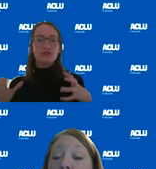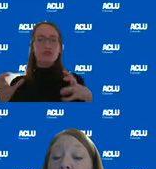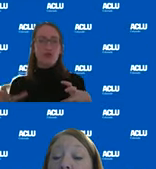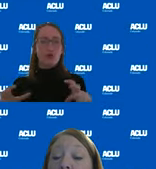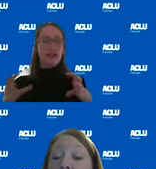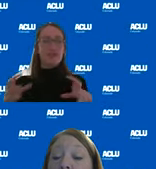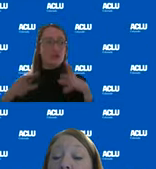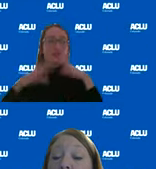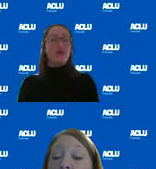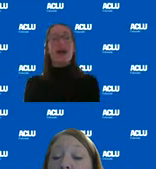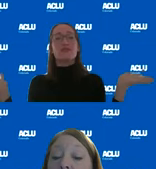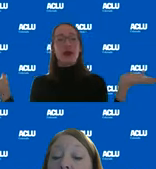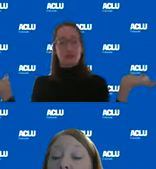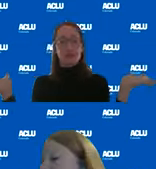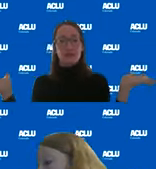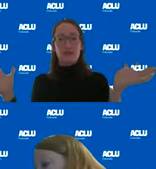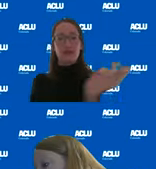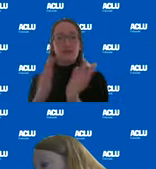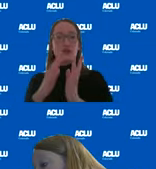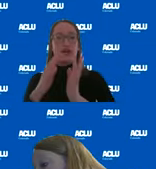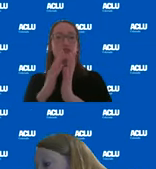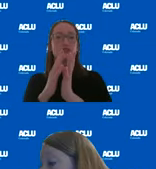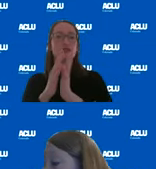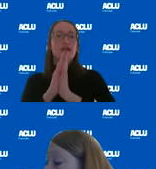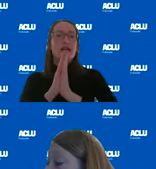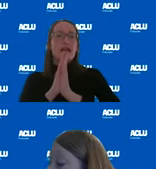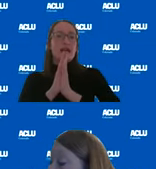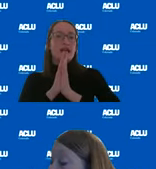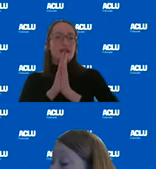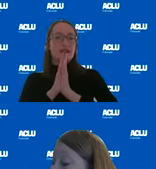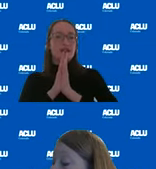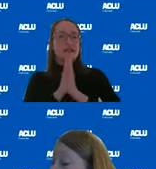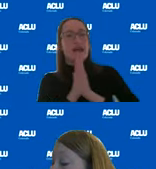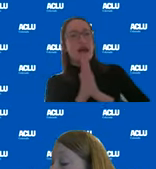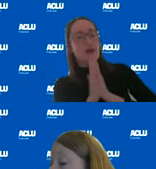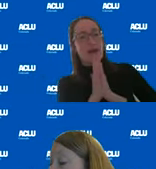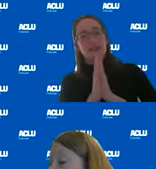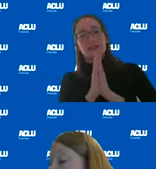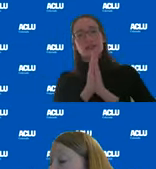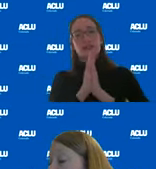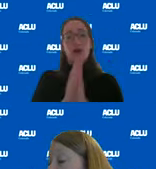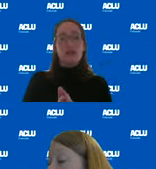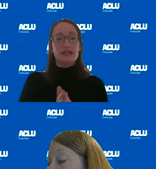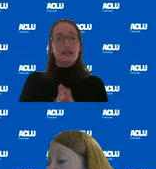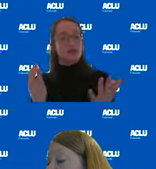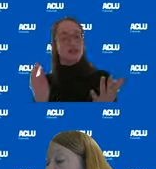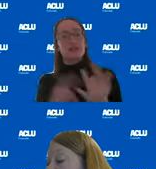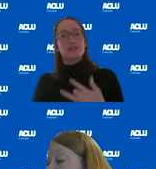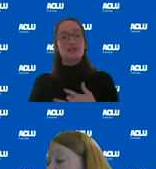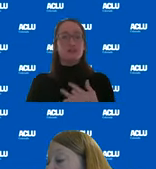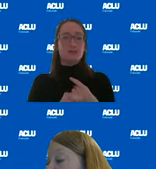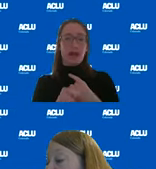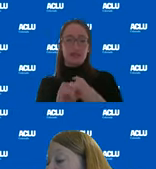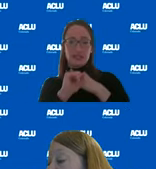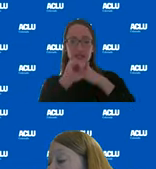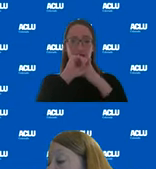push for, like, if there's a lot of options, right? But if you're trying to increase access during COVID, it's pushing for no